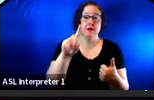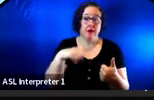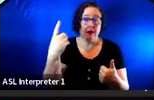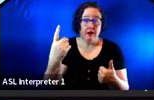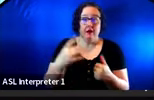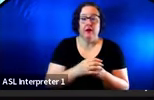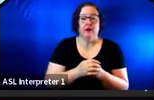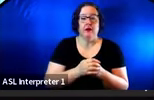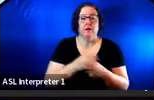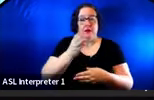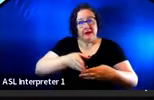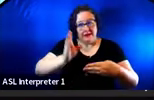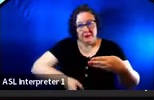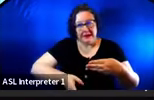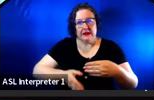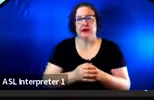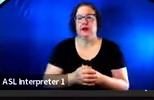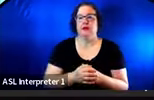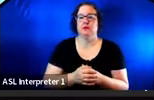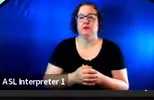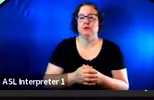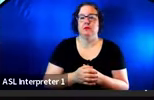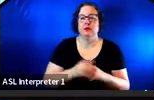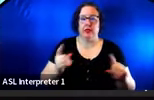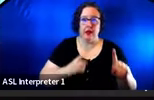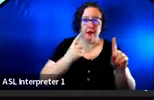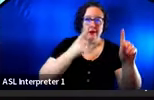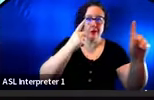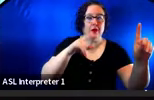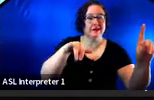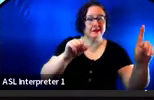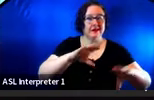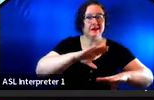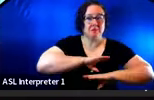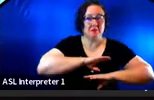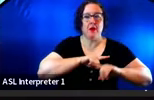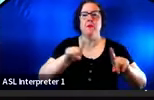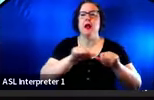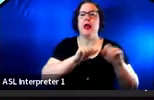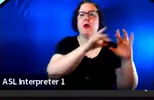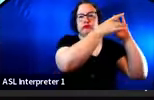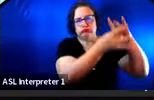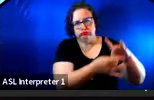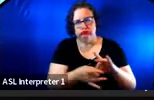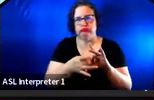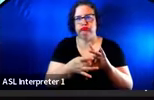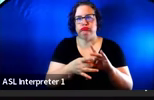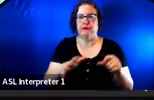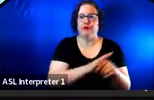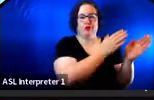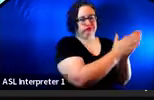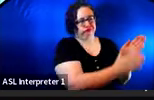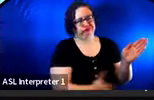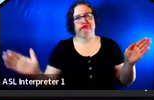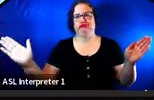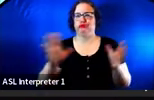only completing the quest, but how does the quest tie into the overall story arc of this entire game. So it's